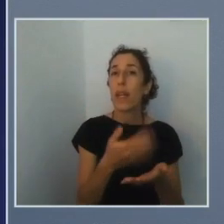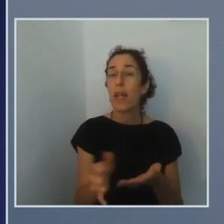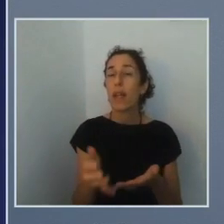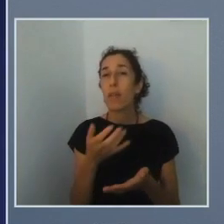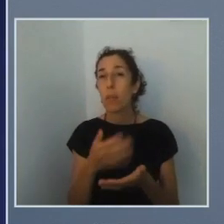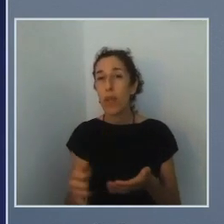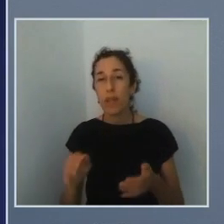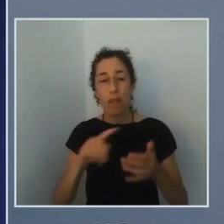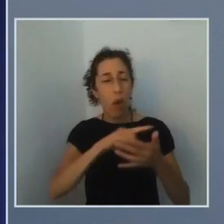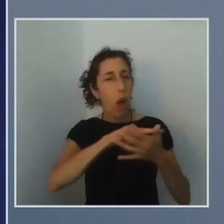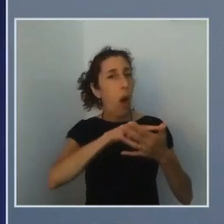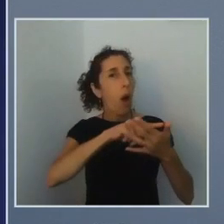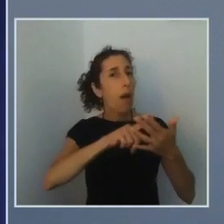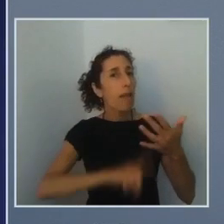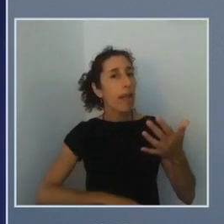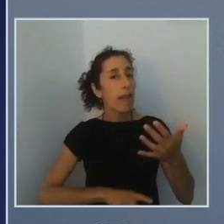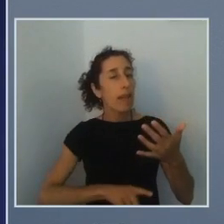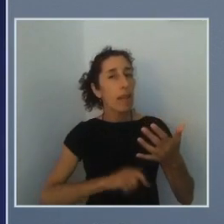interest.